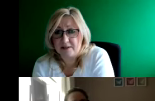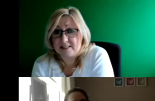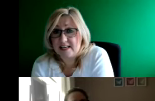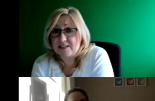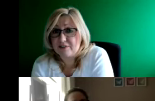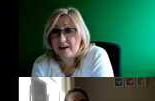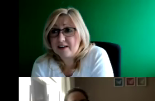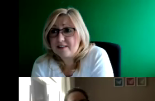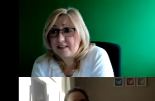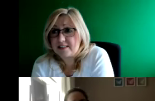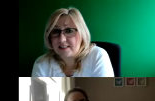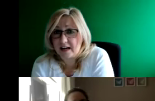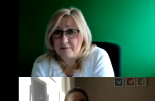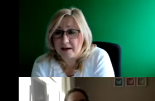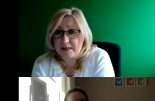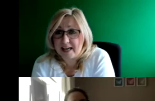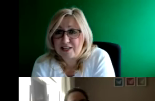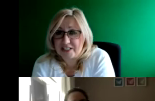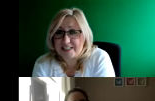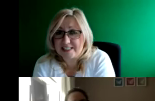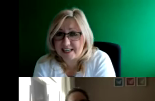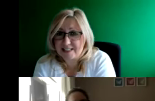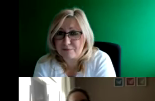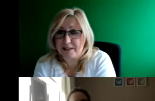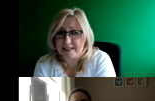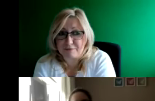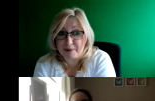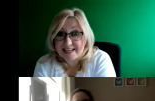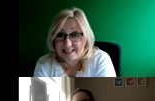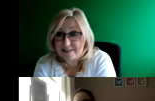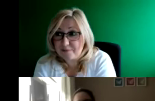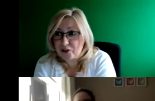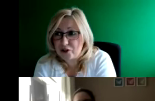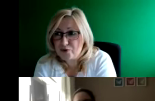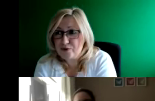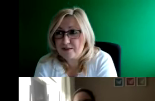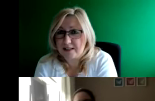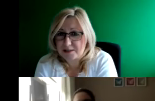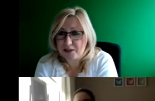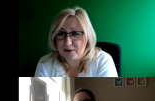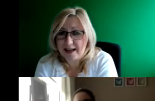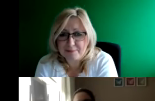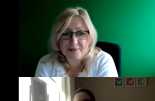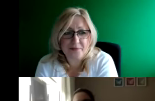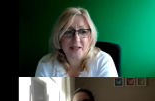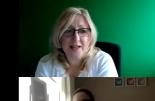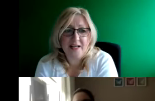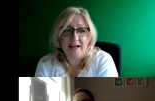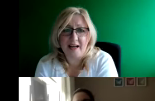a state of affairs. I'm engaged in a state of betting you that something will